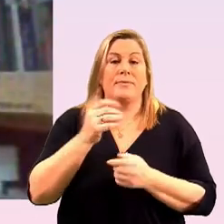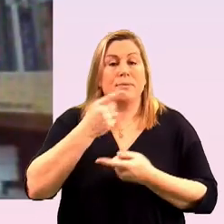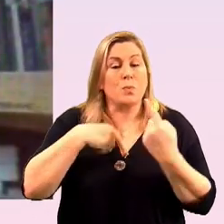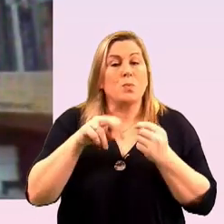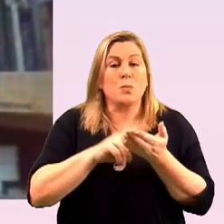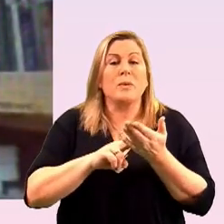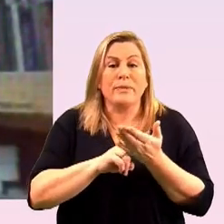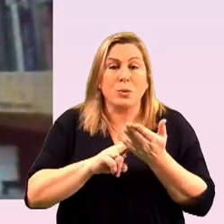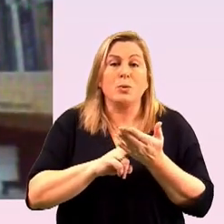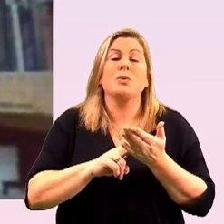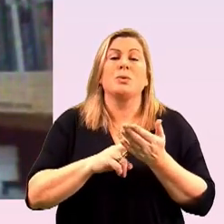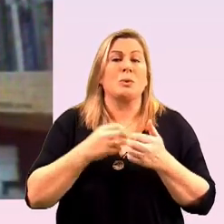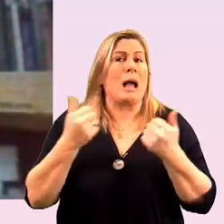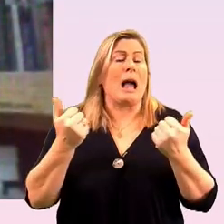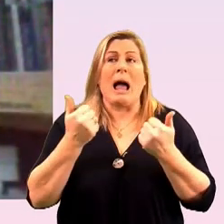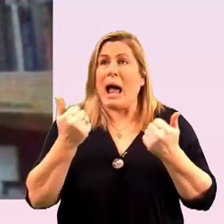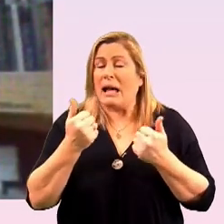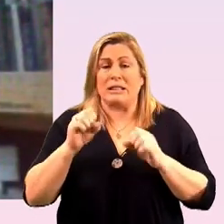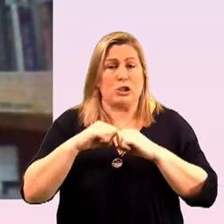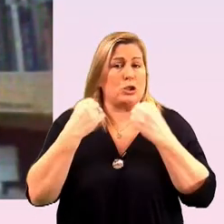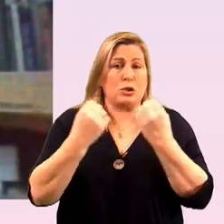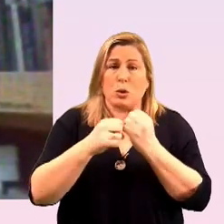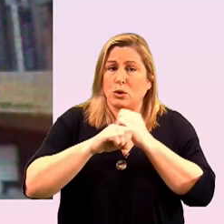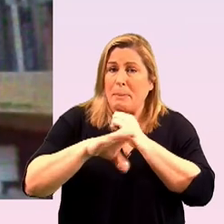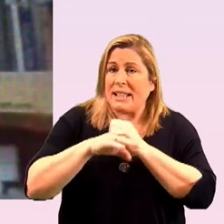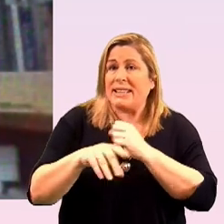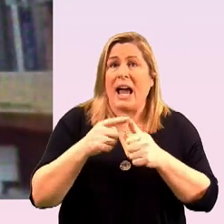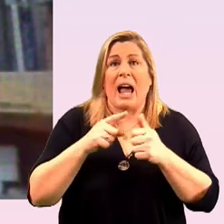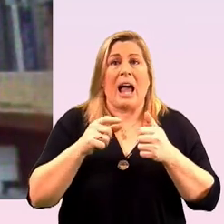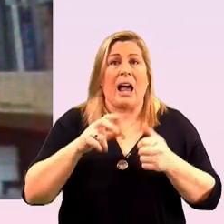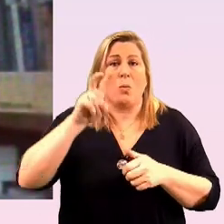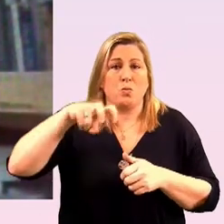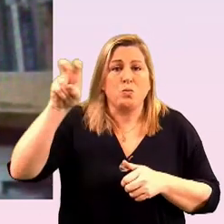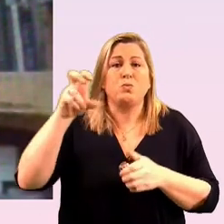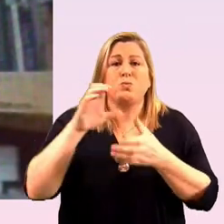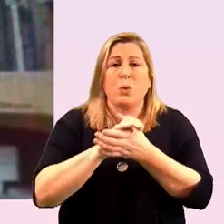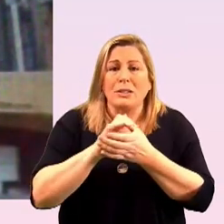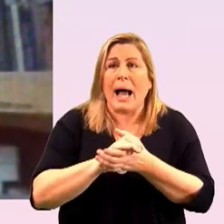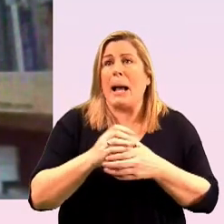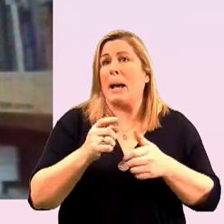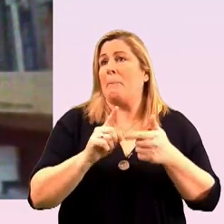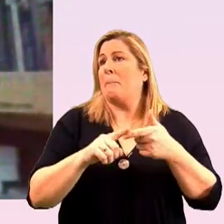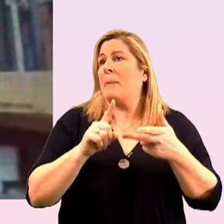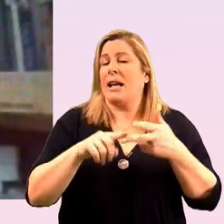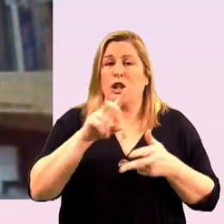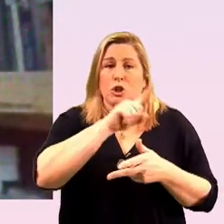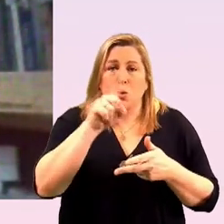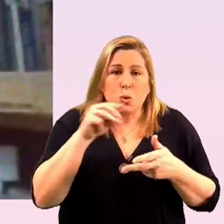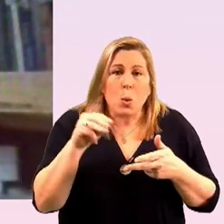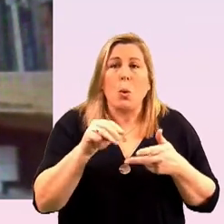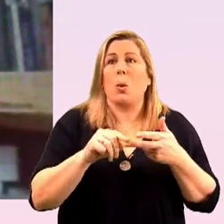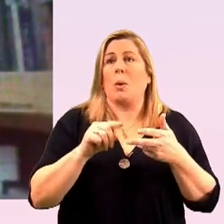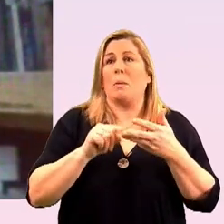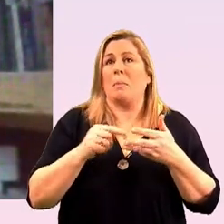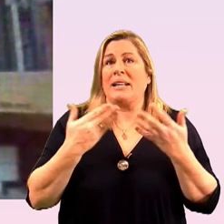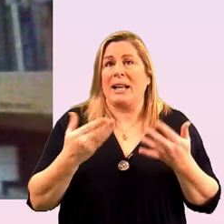used any of the outlets, the social media outlets, our WhatsApps. Initially, during lockdown, we were Zooming a lot. Now we have our Teams meeting, our Microsoft